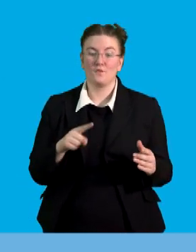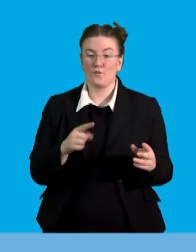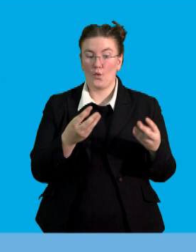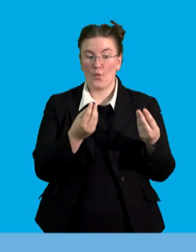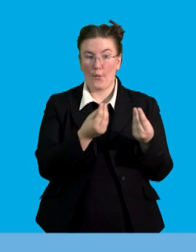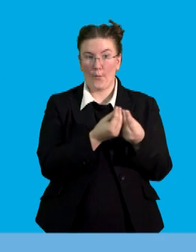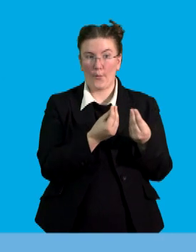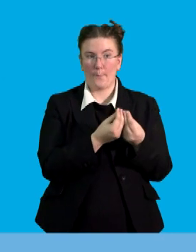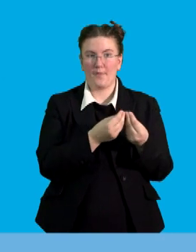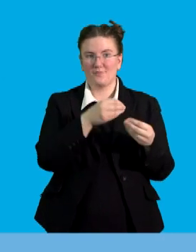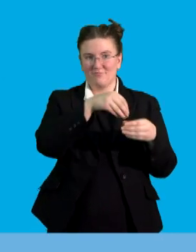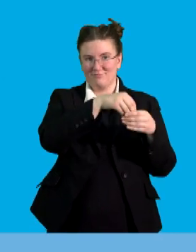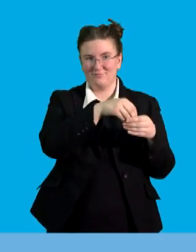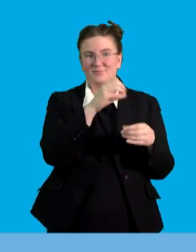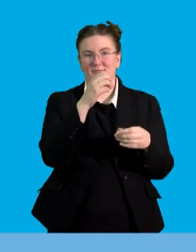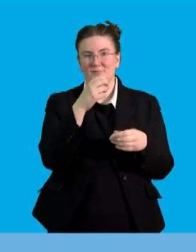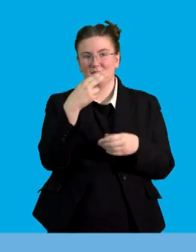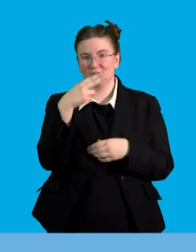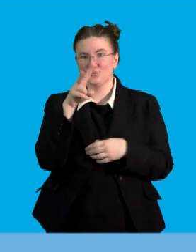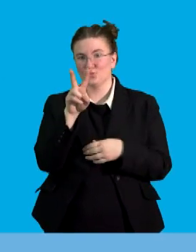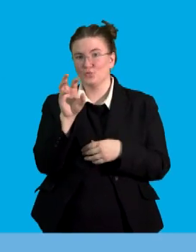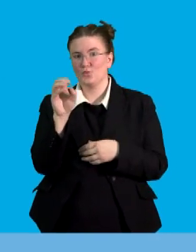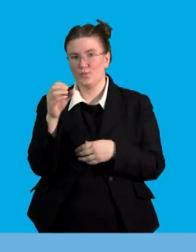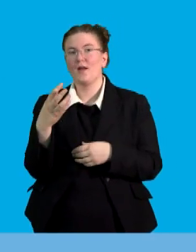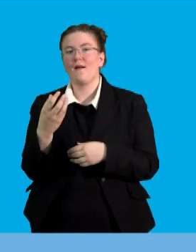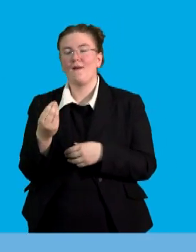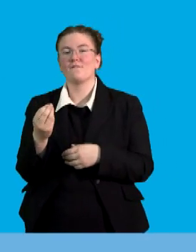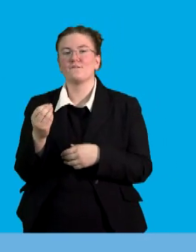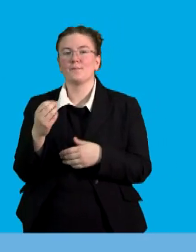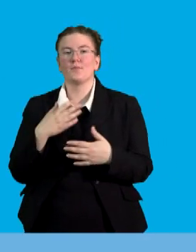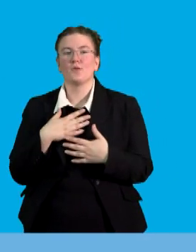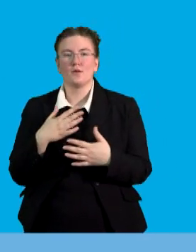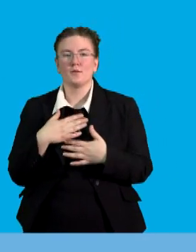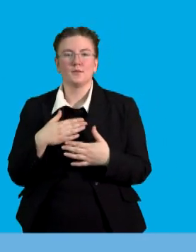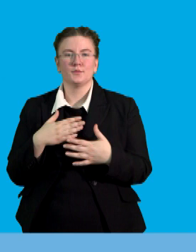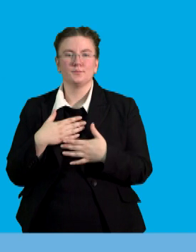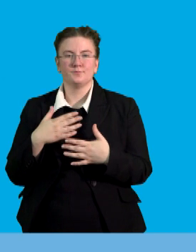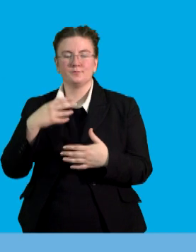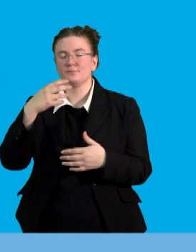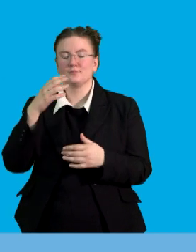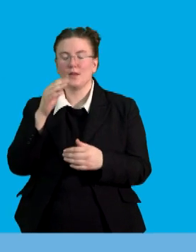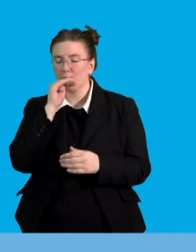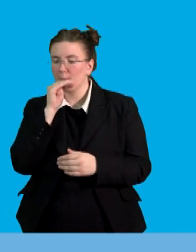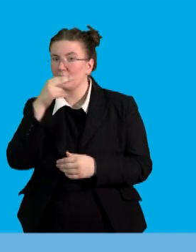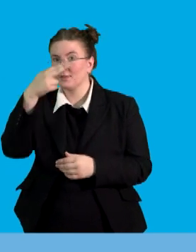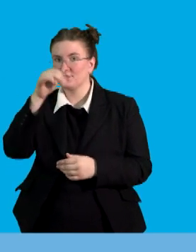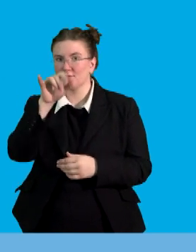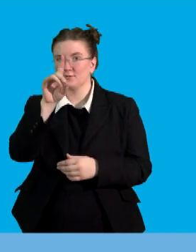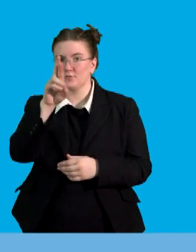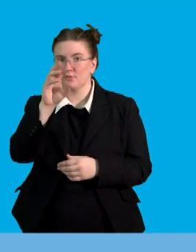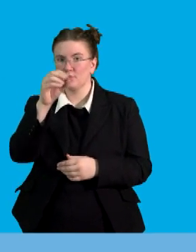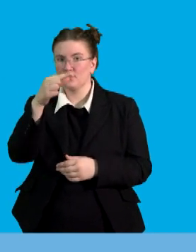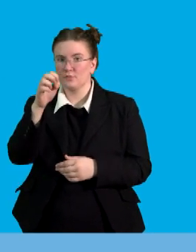this compound of H2O, we have 2 oxygen atoms. 2 hydrogen atoms.